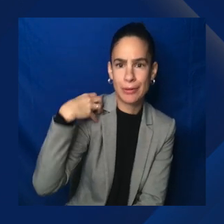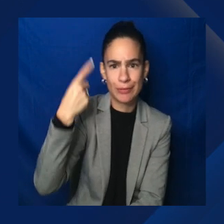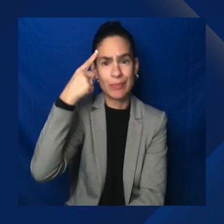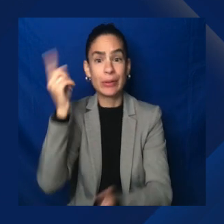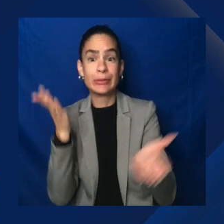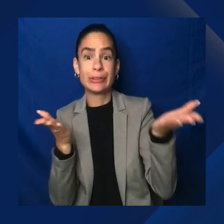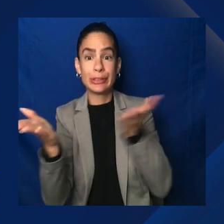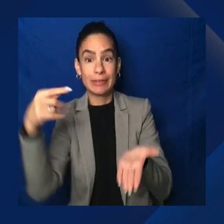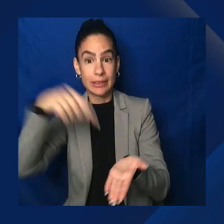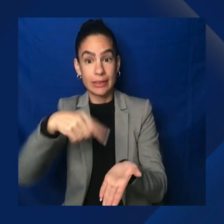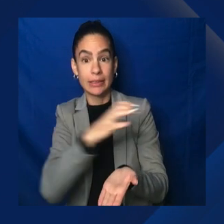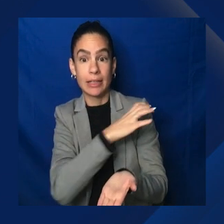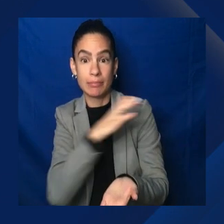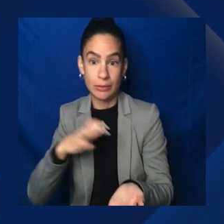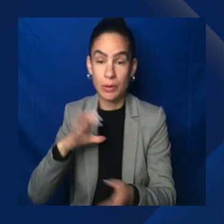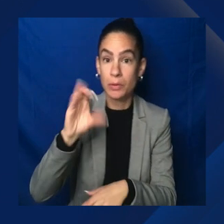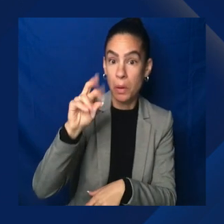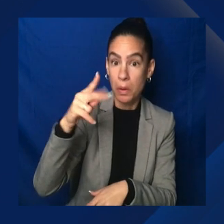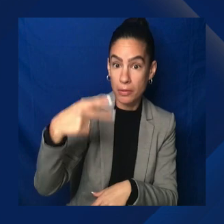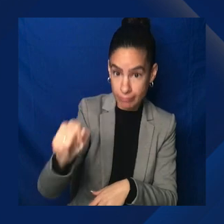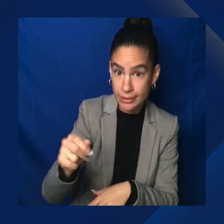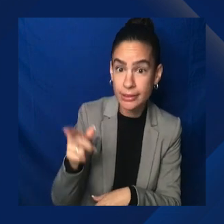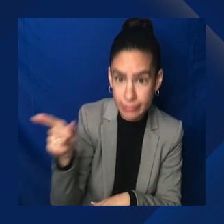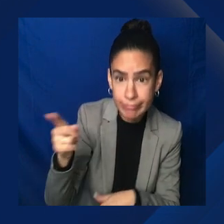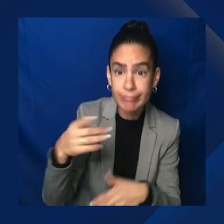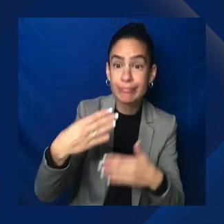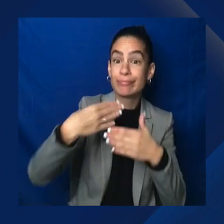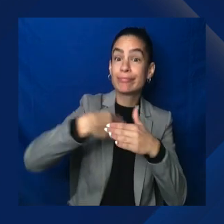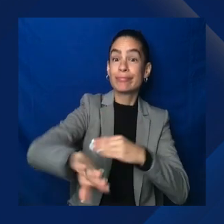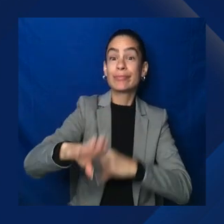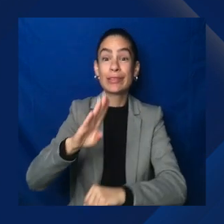a few weeks after giving birth to her daughter in 2017.